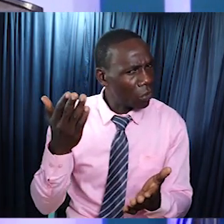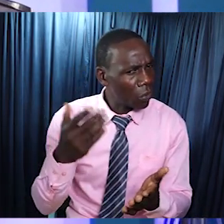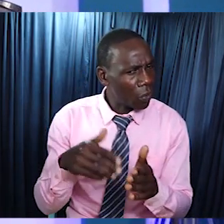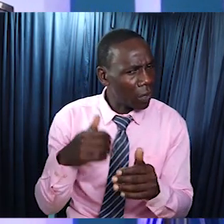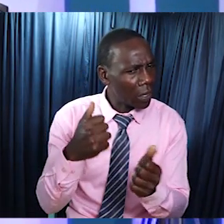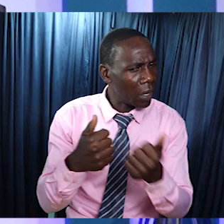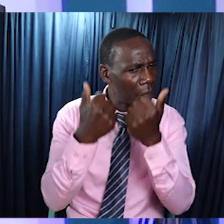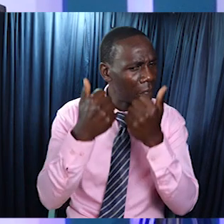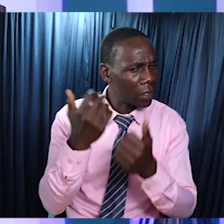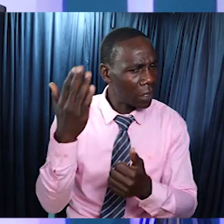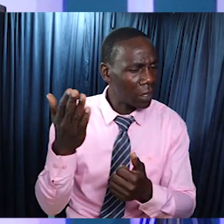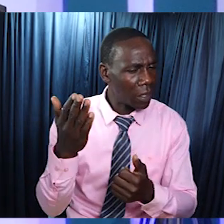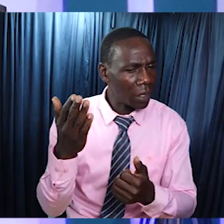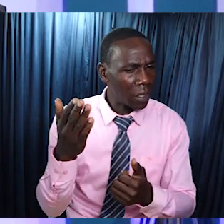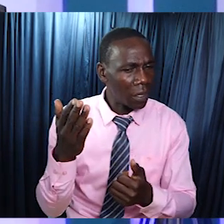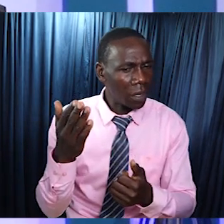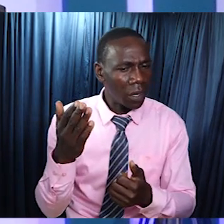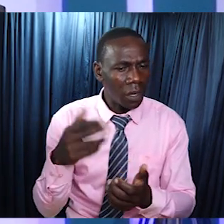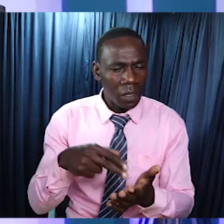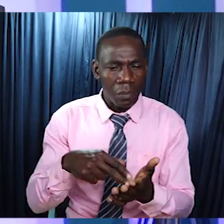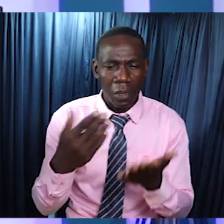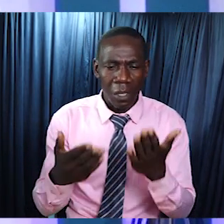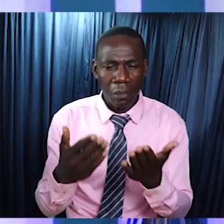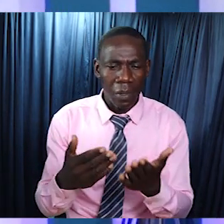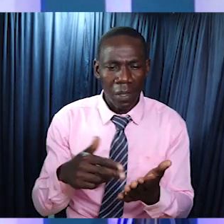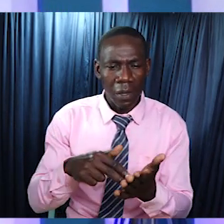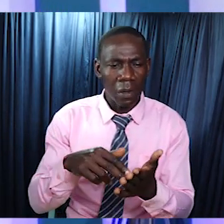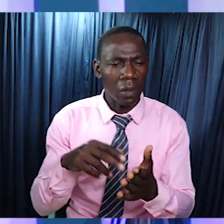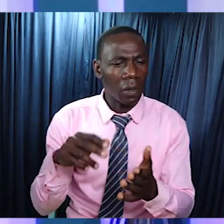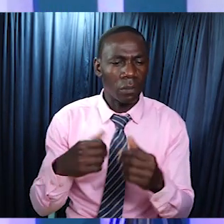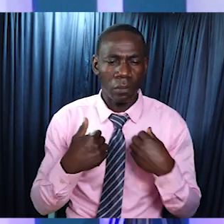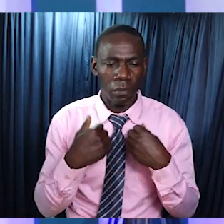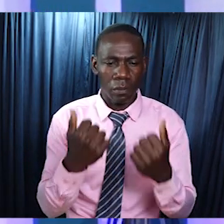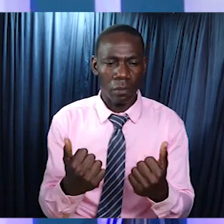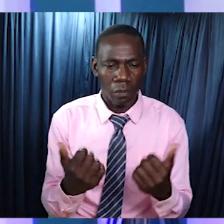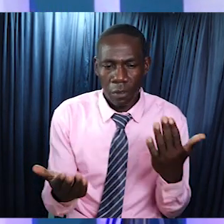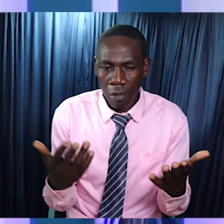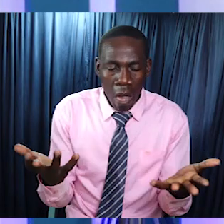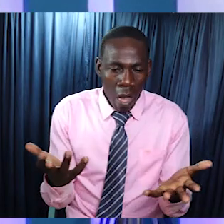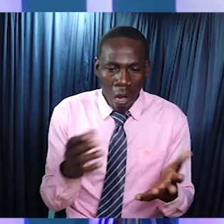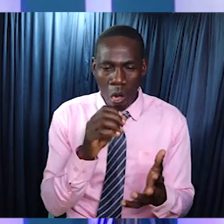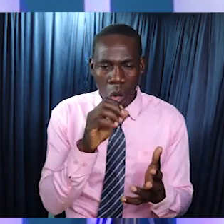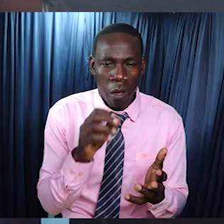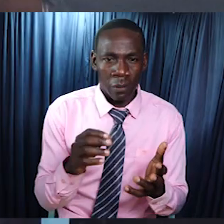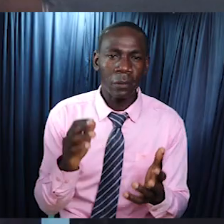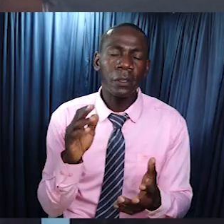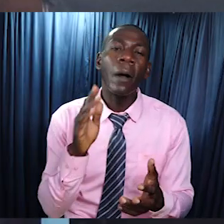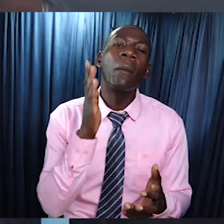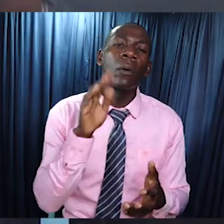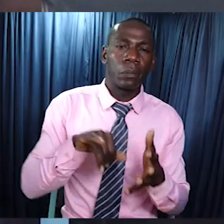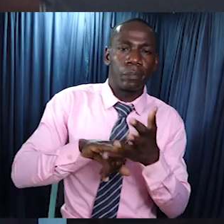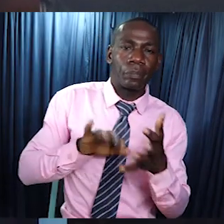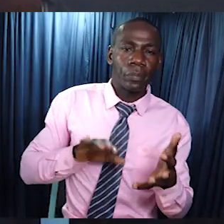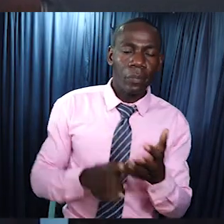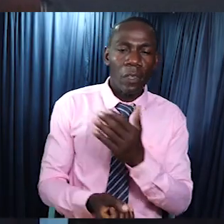Hallelujah. Hallelujah. Dio aliinuka. Did she recover? Mama akanambia umepigiwa simu na mwalimu. My